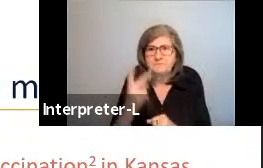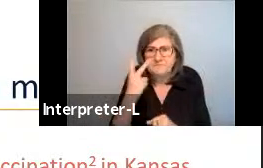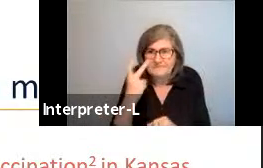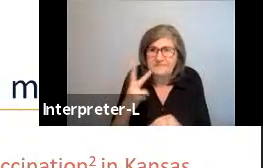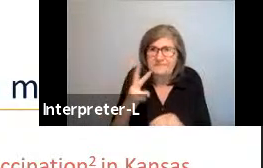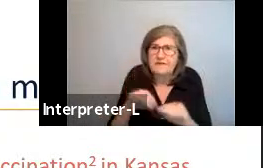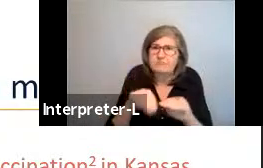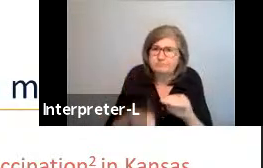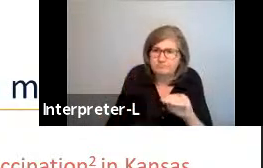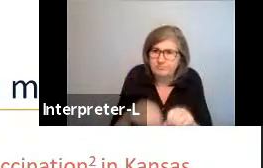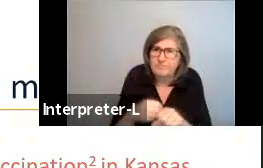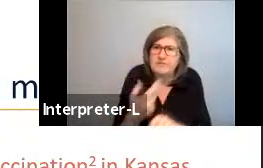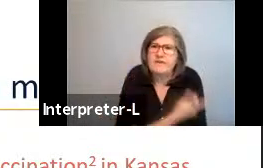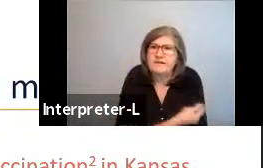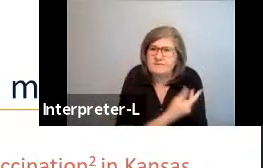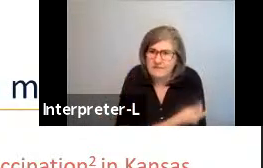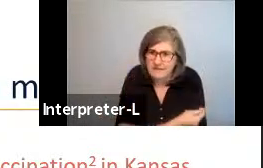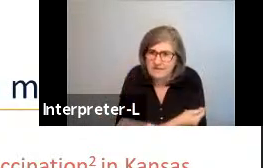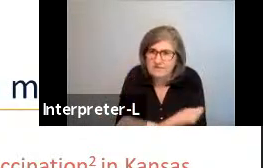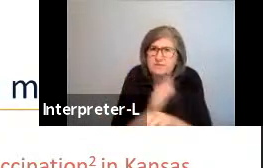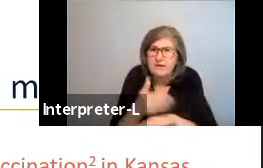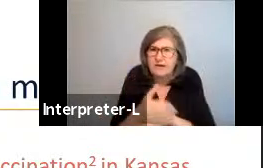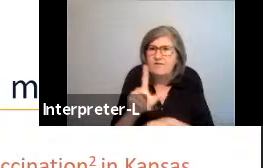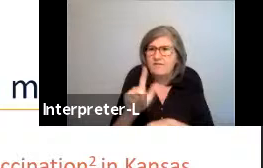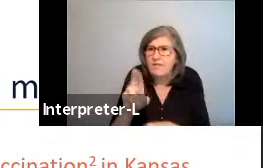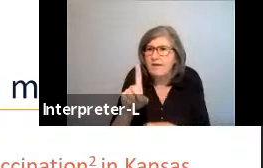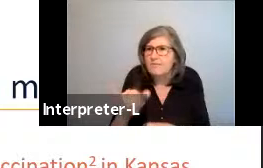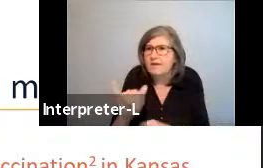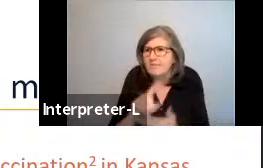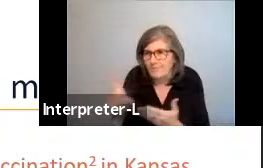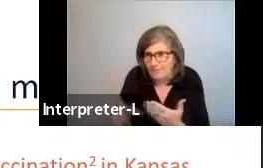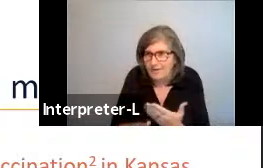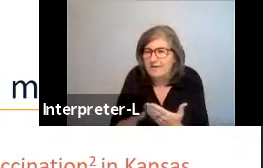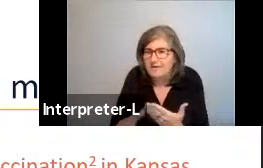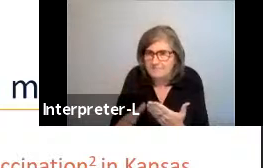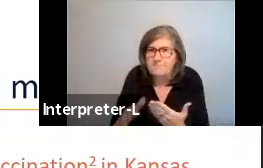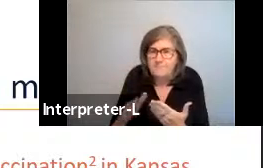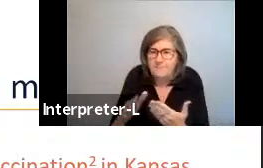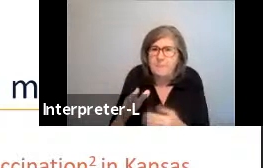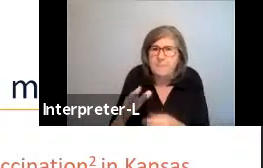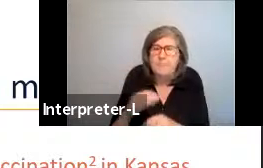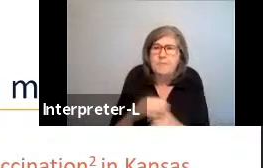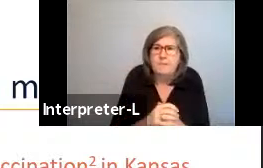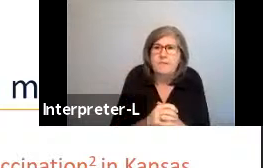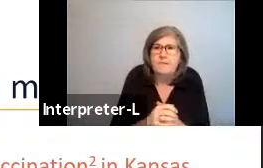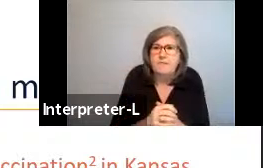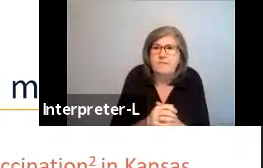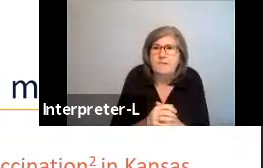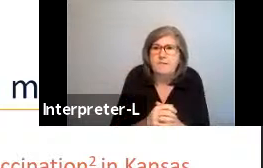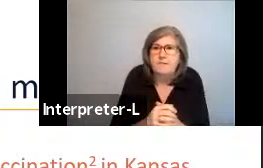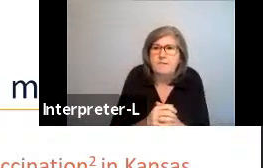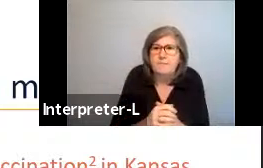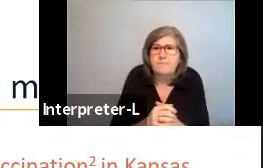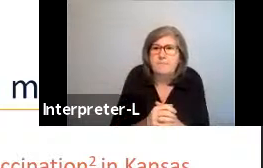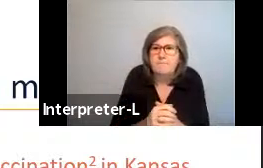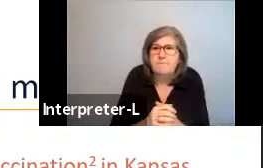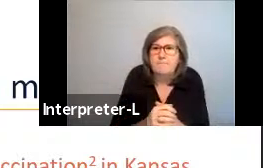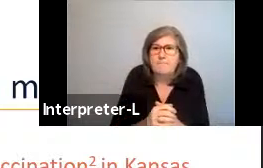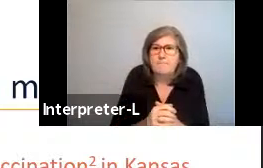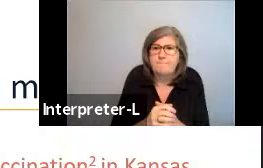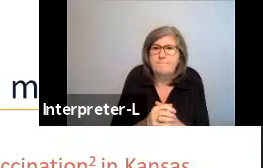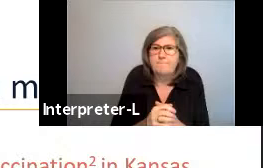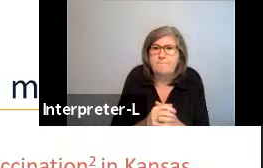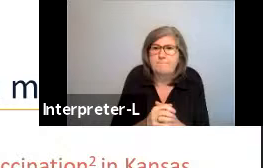slump in vaccinations after Labor Day weekend. And so to the extent that this group